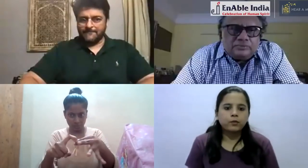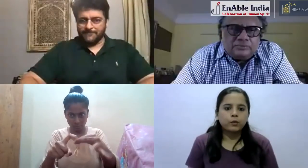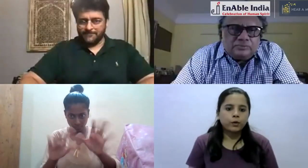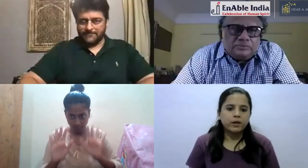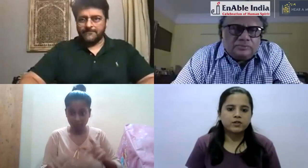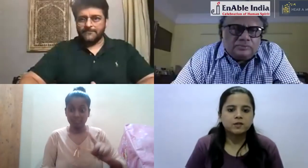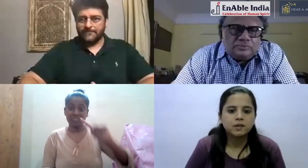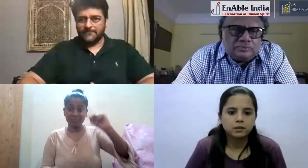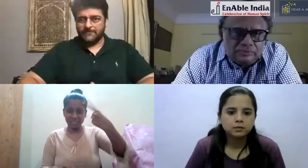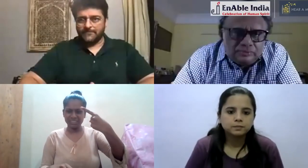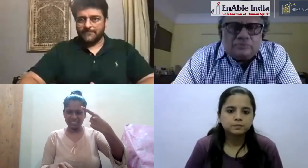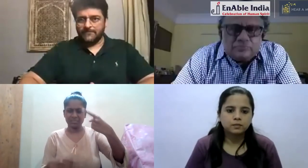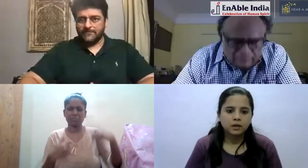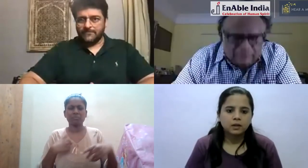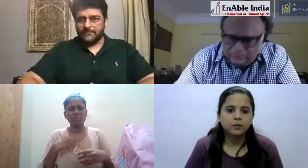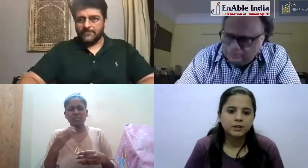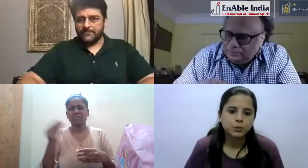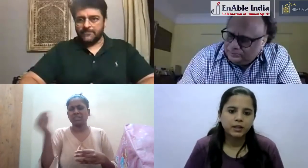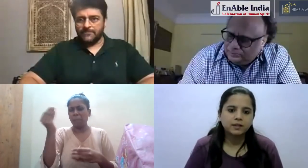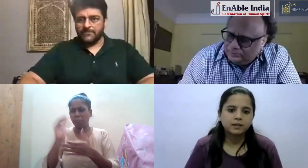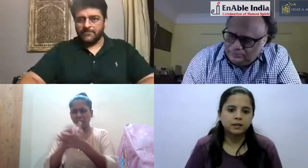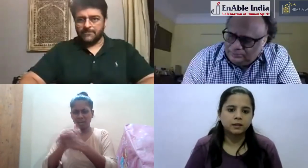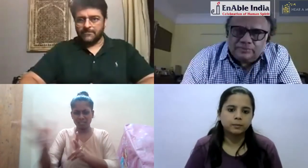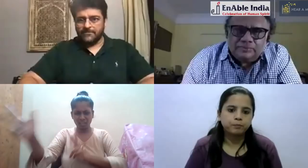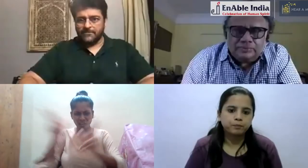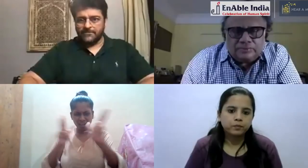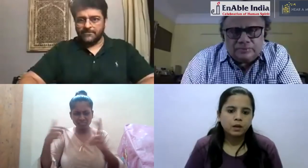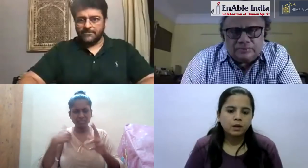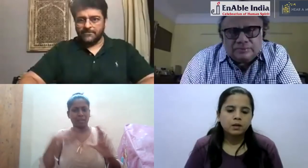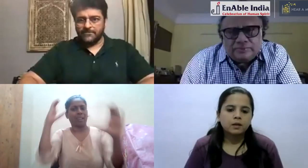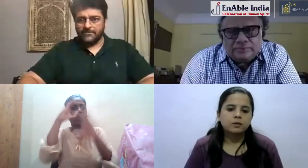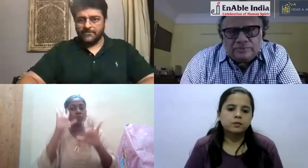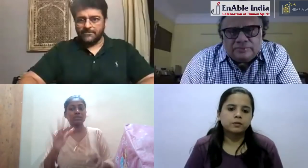I have four questions here. The first one is